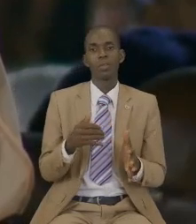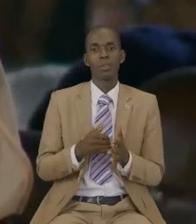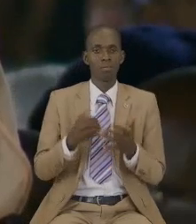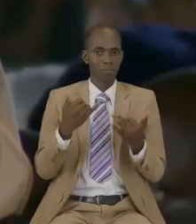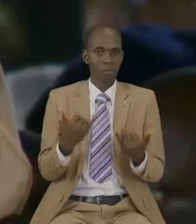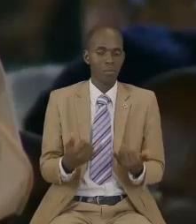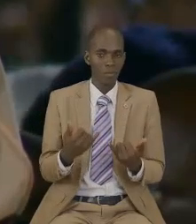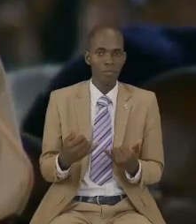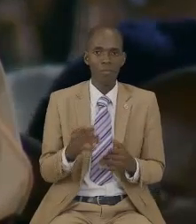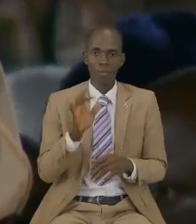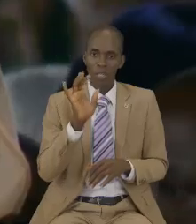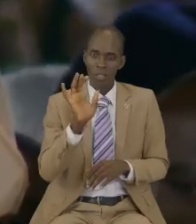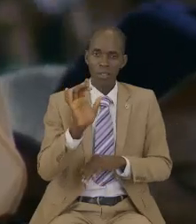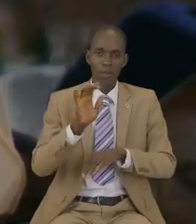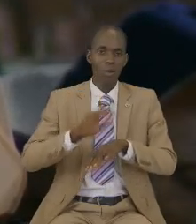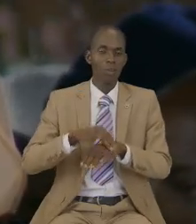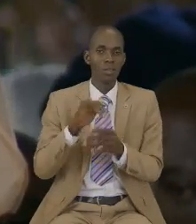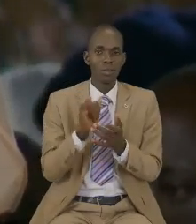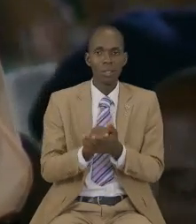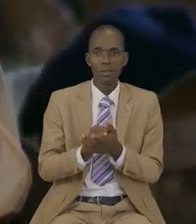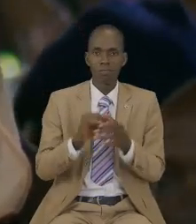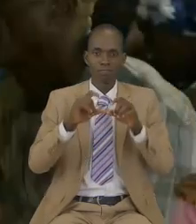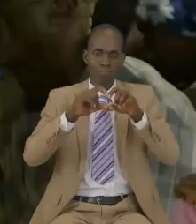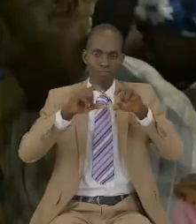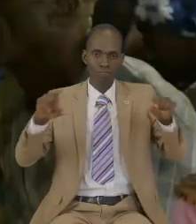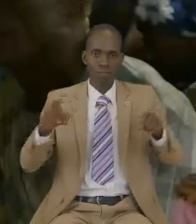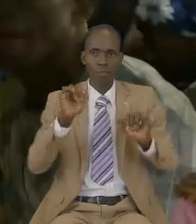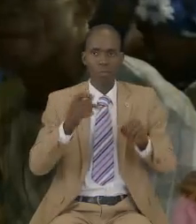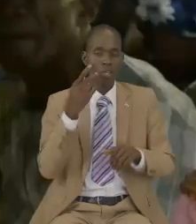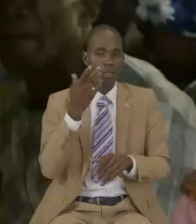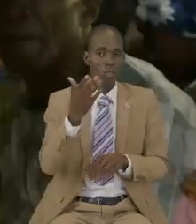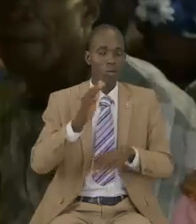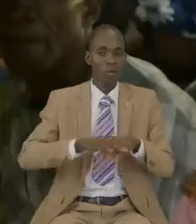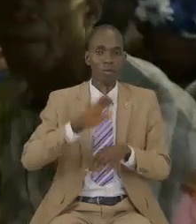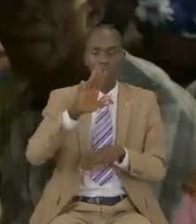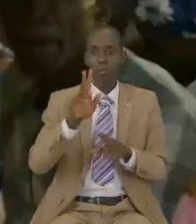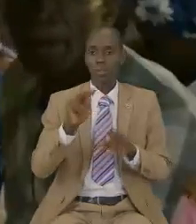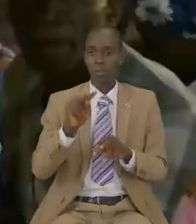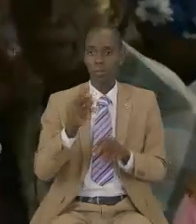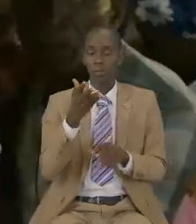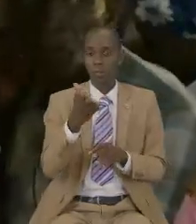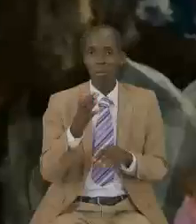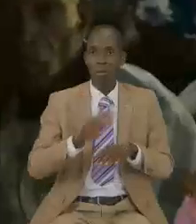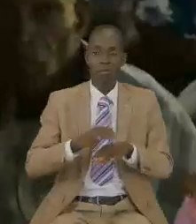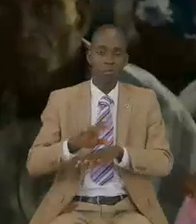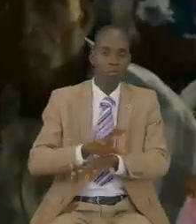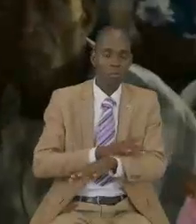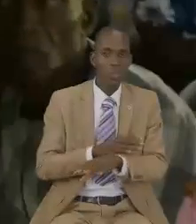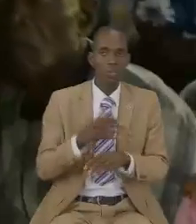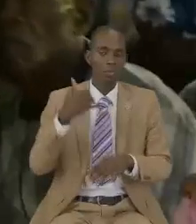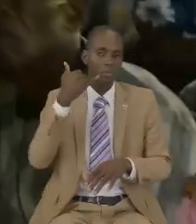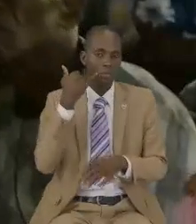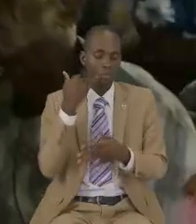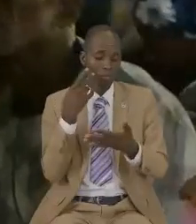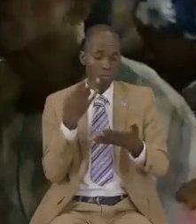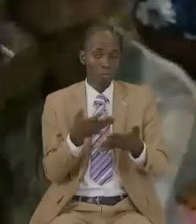the testimonies that the pastor shared with you. You heard those people personally yourself. This